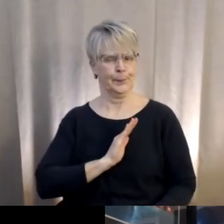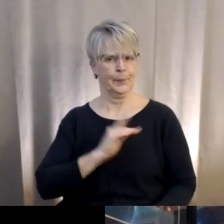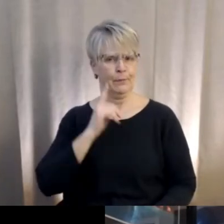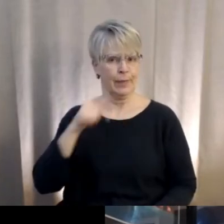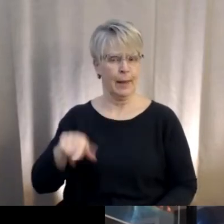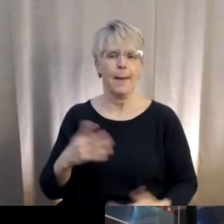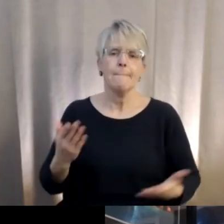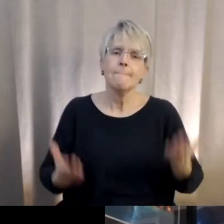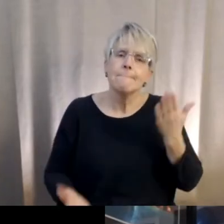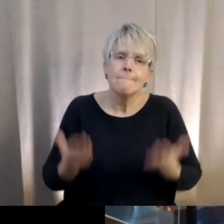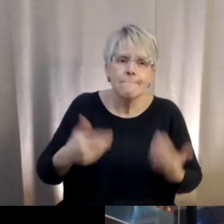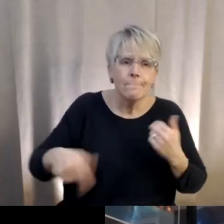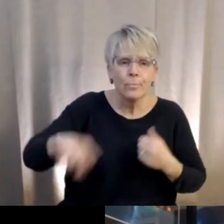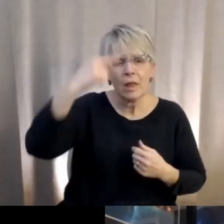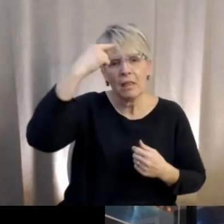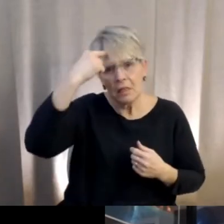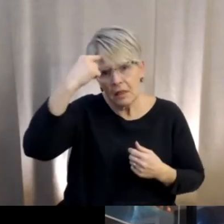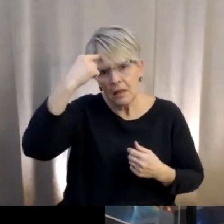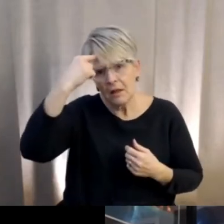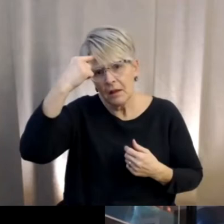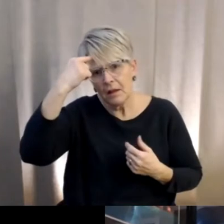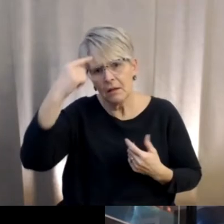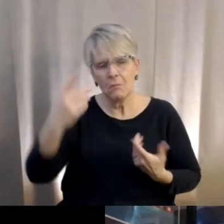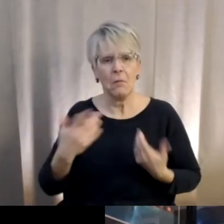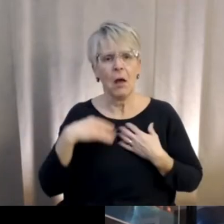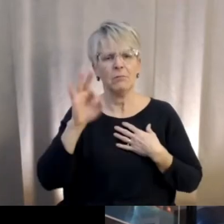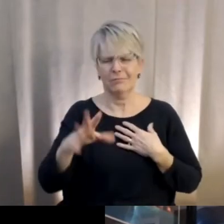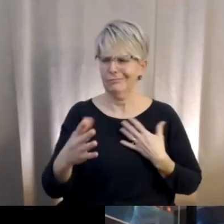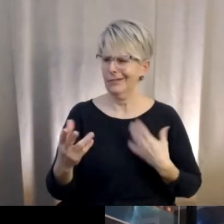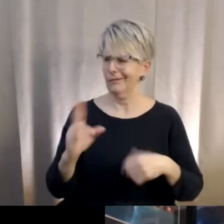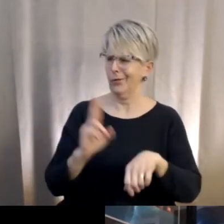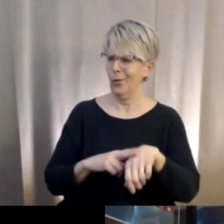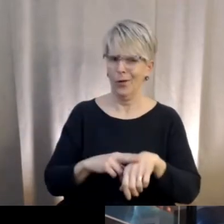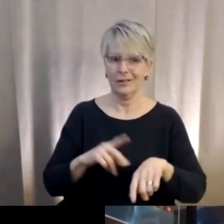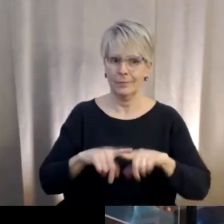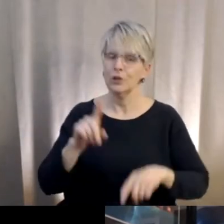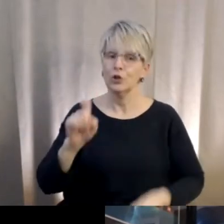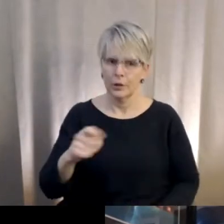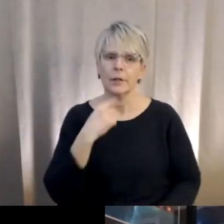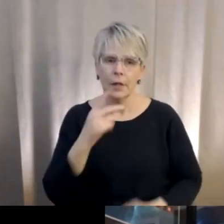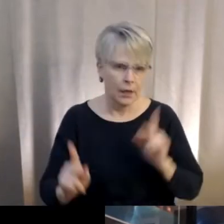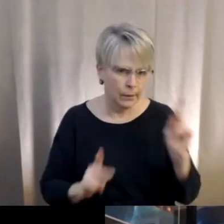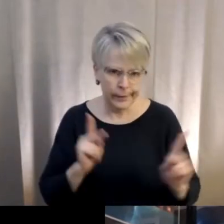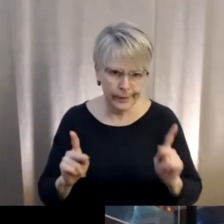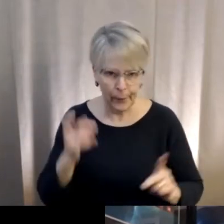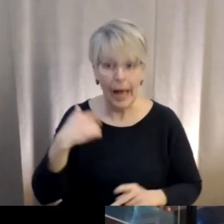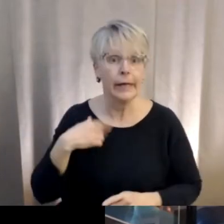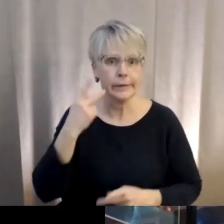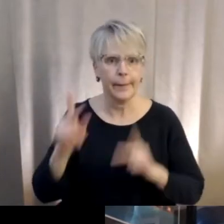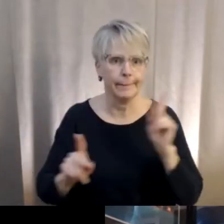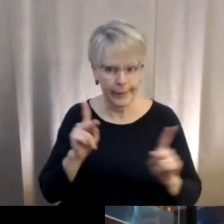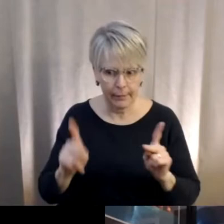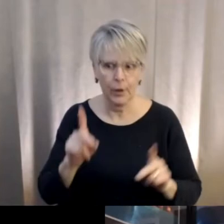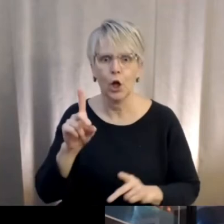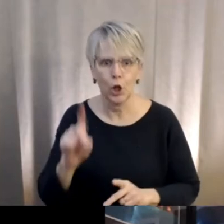you might think that some of the things I'm going to share go without mentioning, but they don't, because people do these things, because I hear about